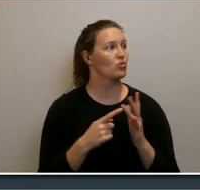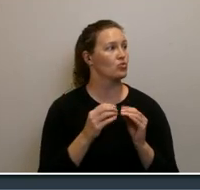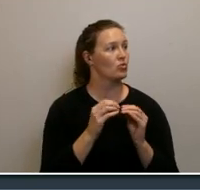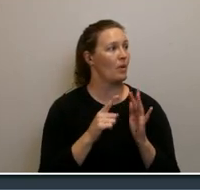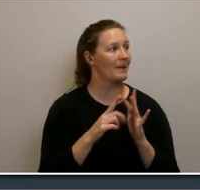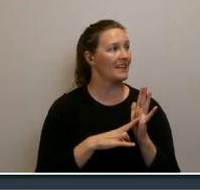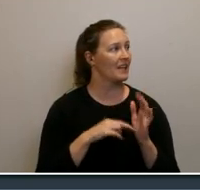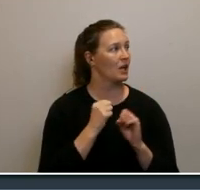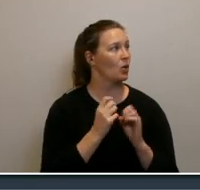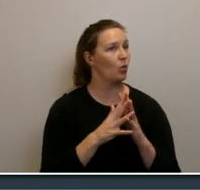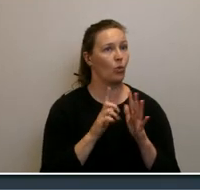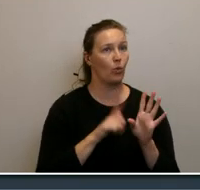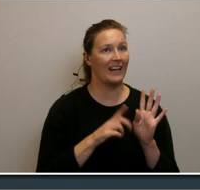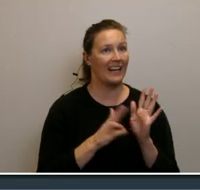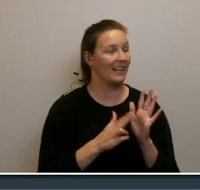Quinn.